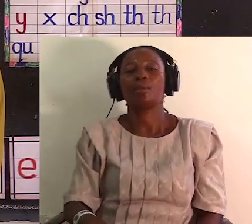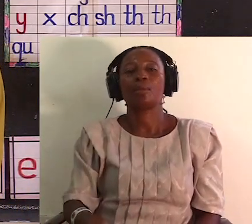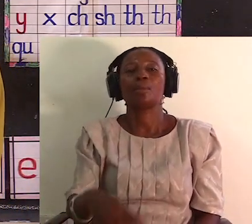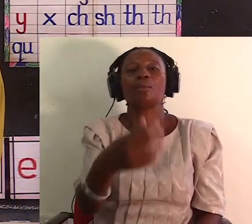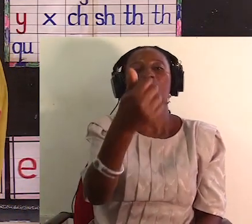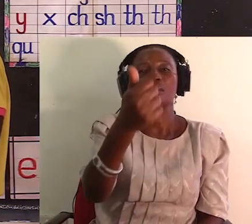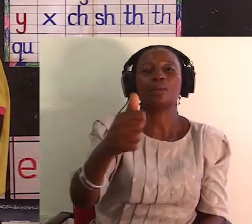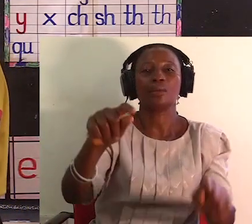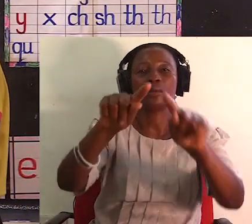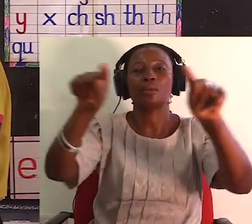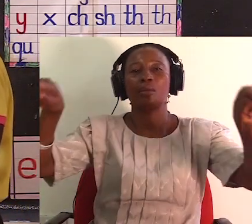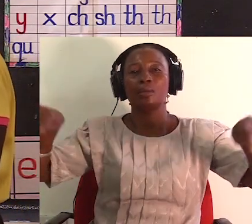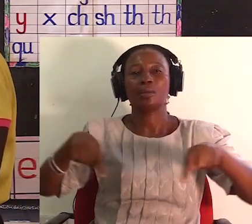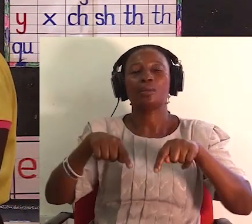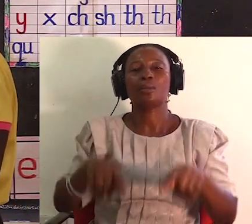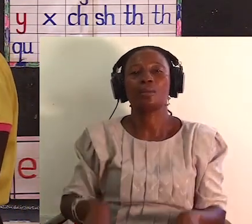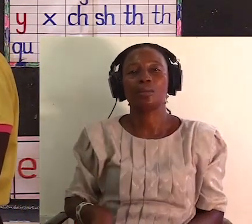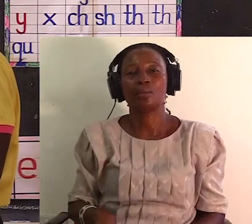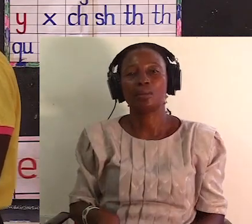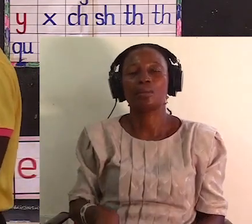In your fifth box,